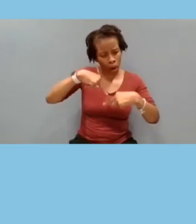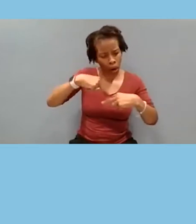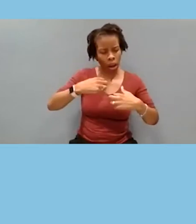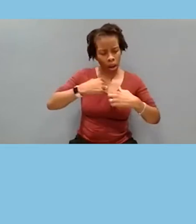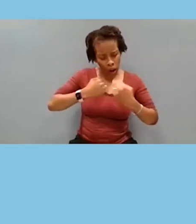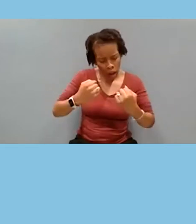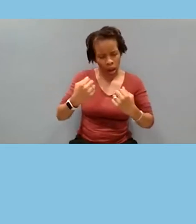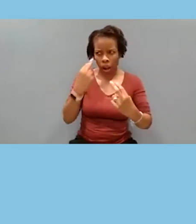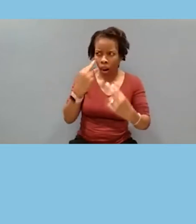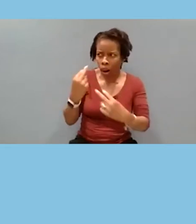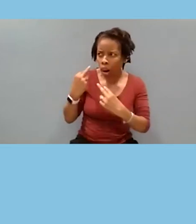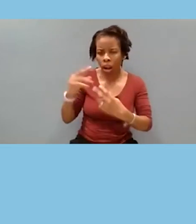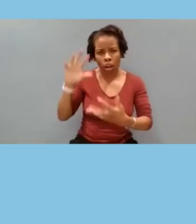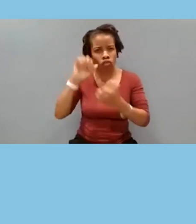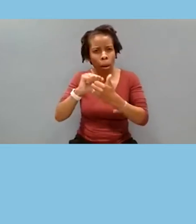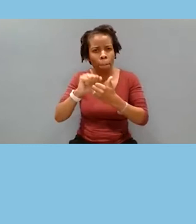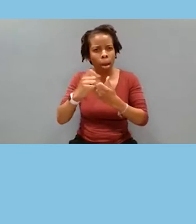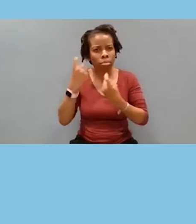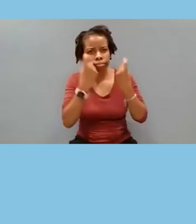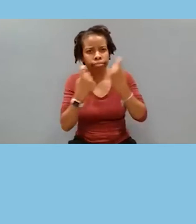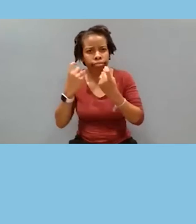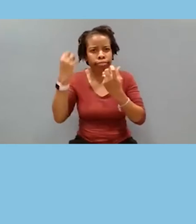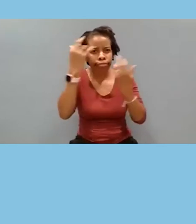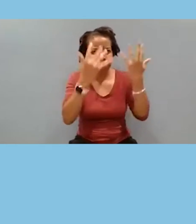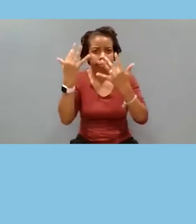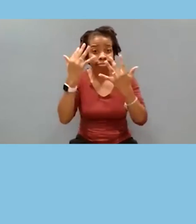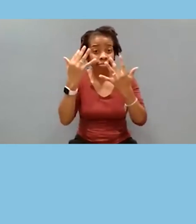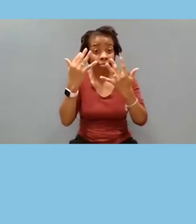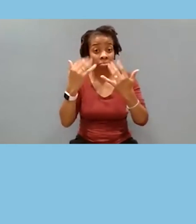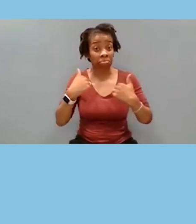hope that this event participates in